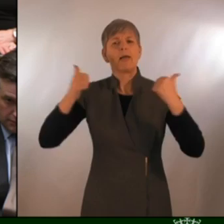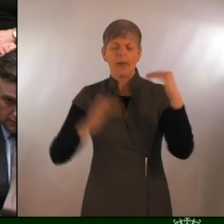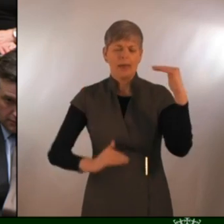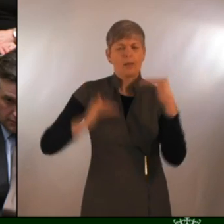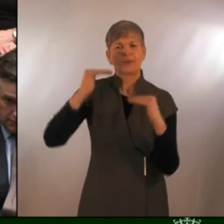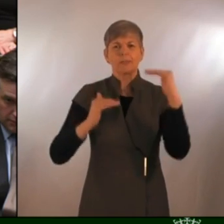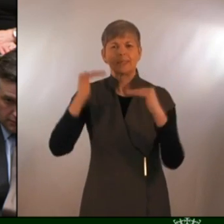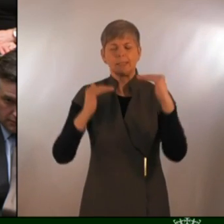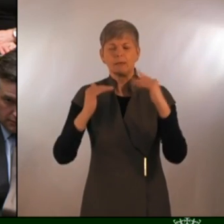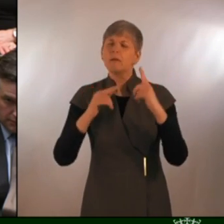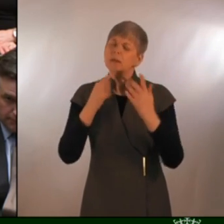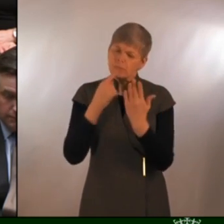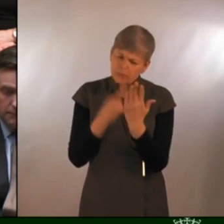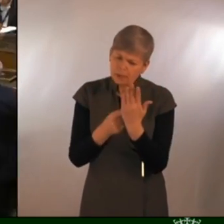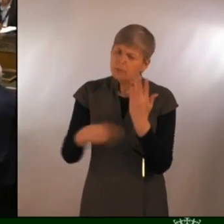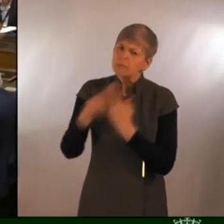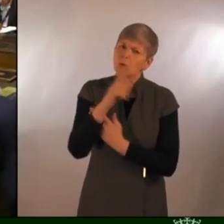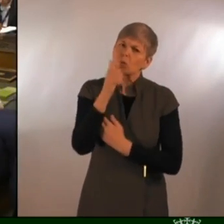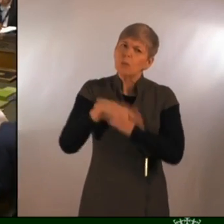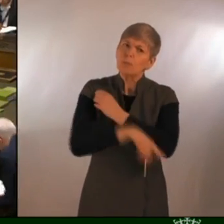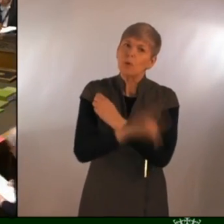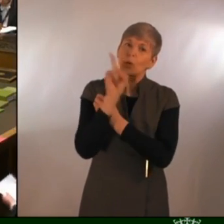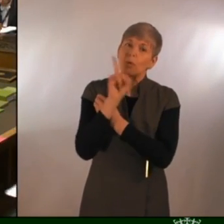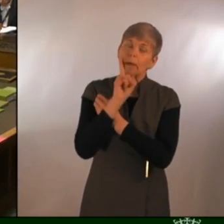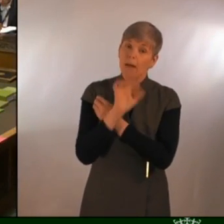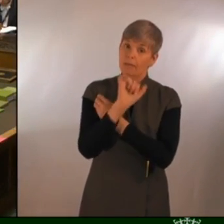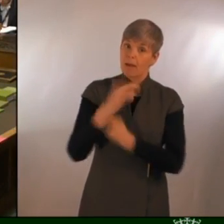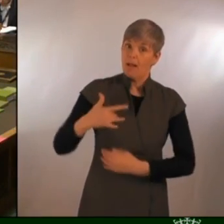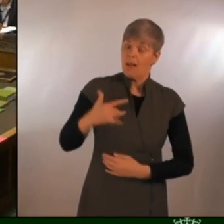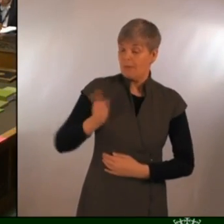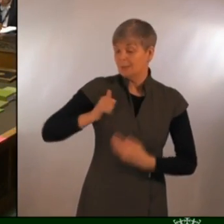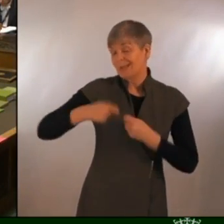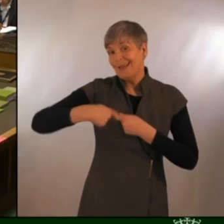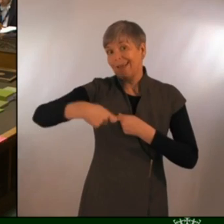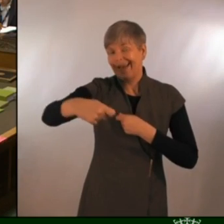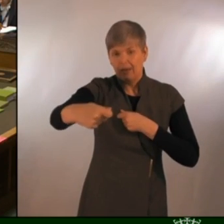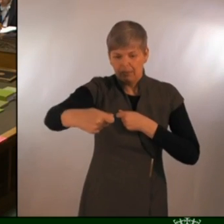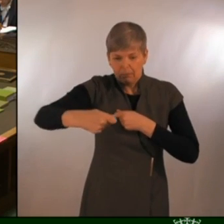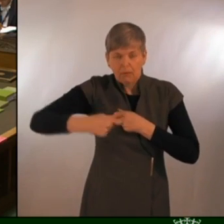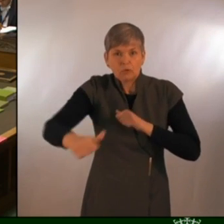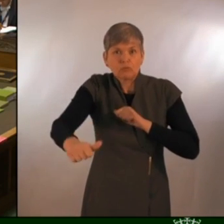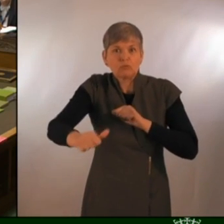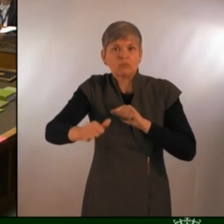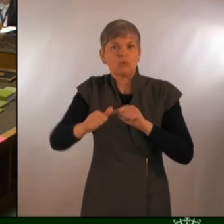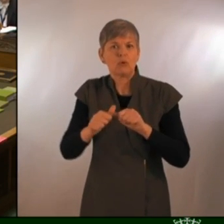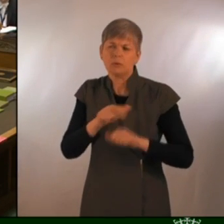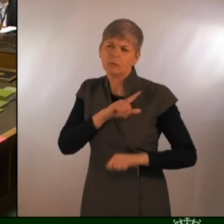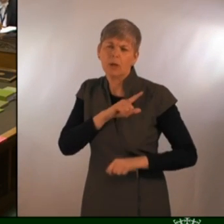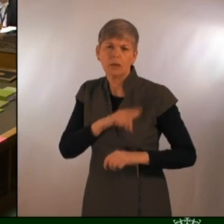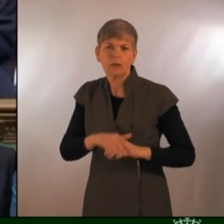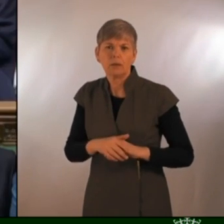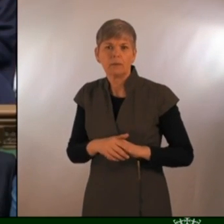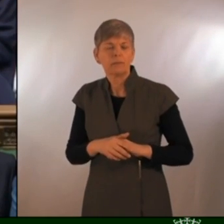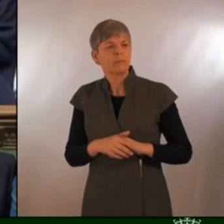the poorest women in our society? Prime Minister. Well, Mr. Speaker, overall life